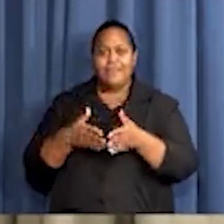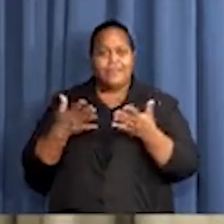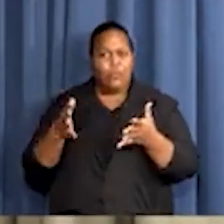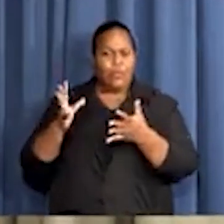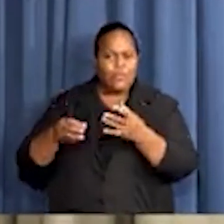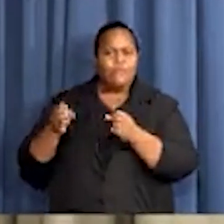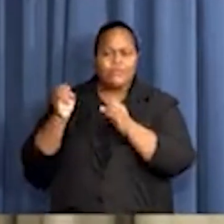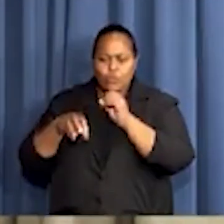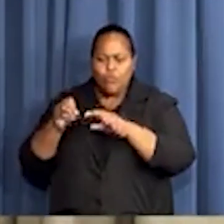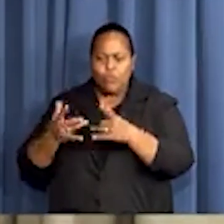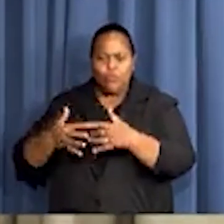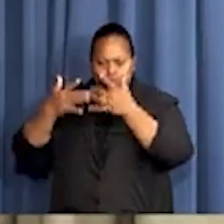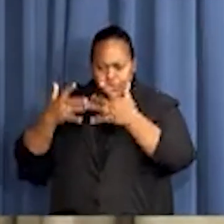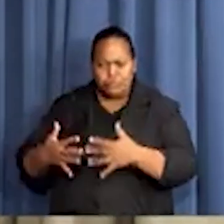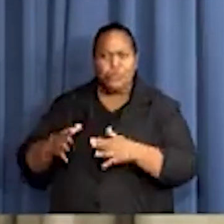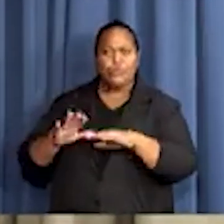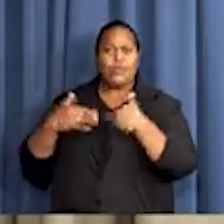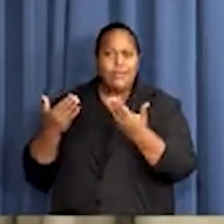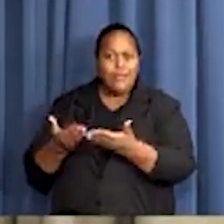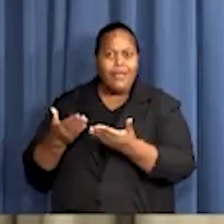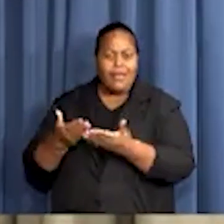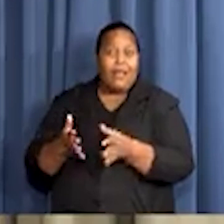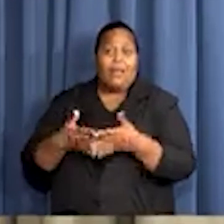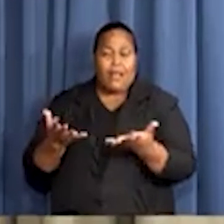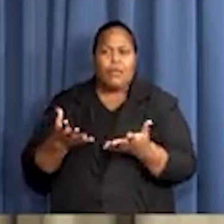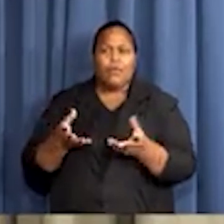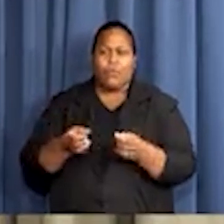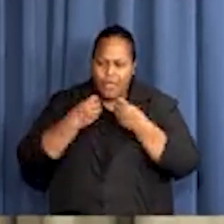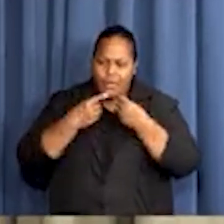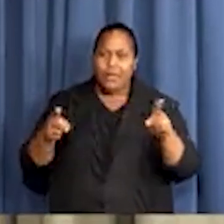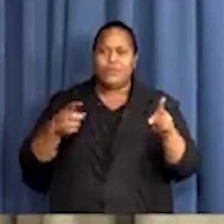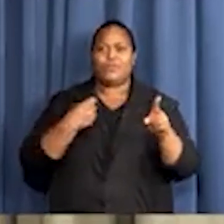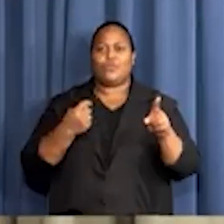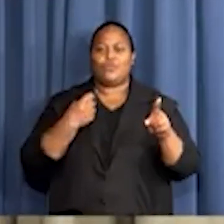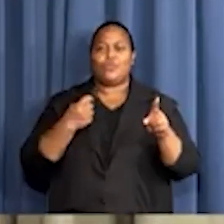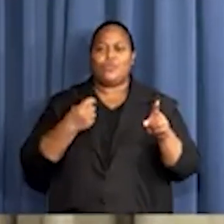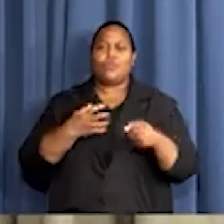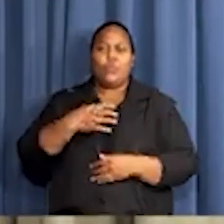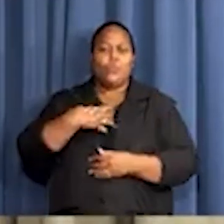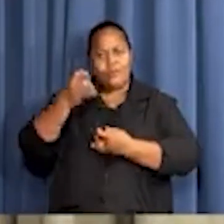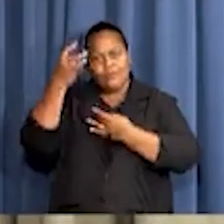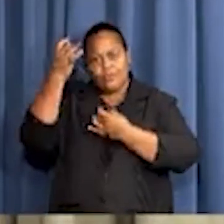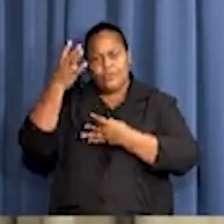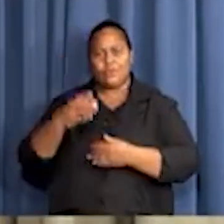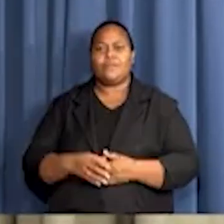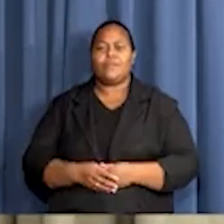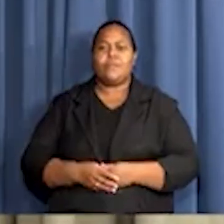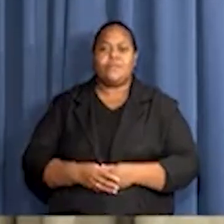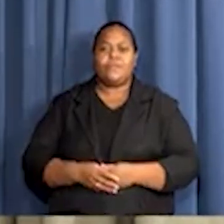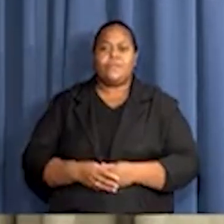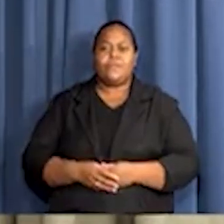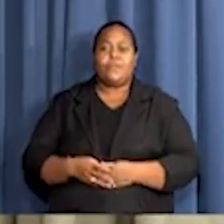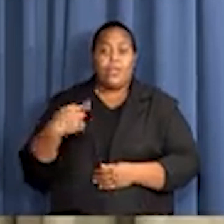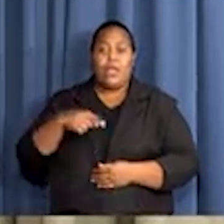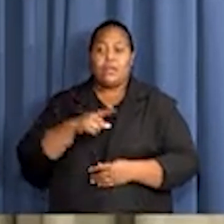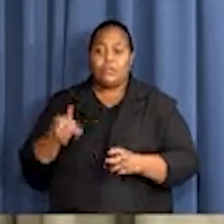collated. We'll be publishing more details very soon. Following our appointment to government